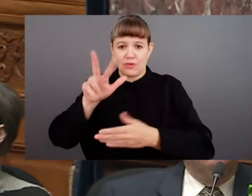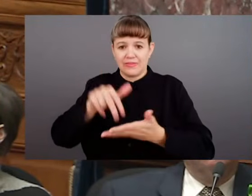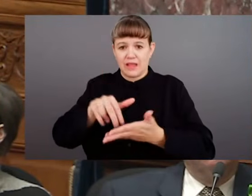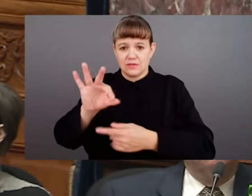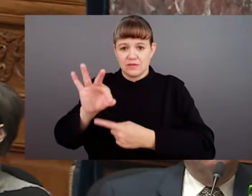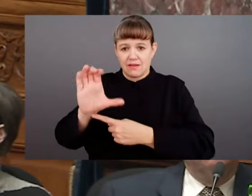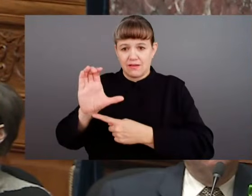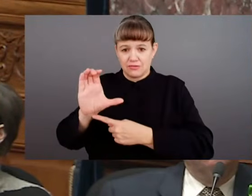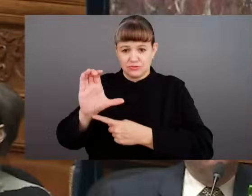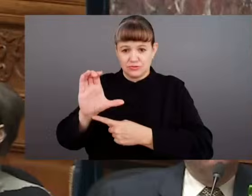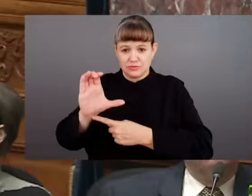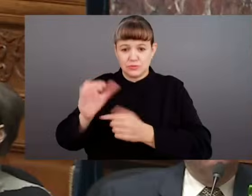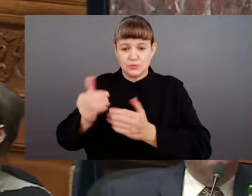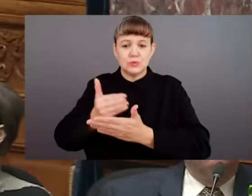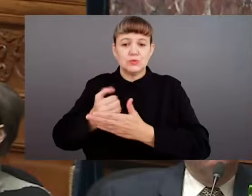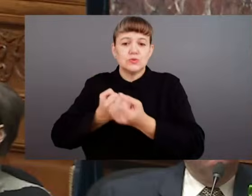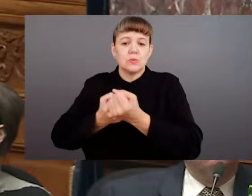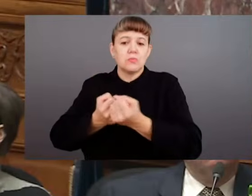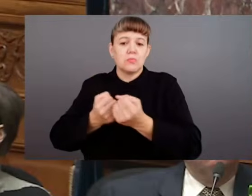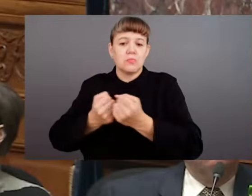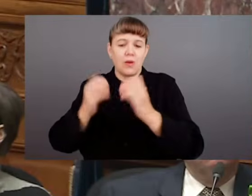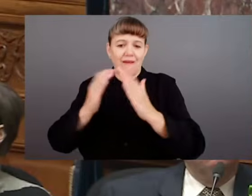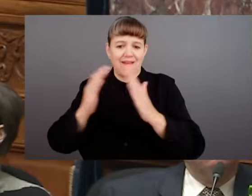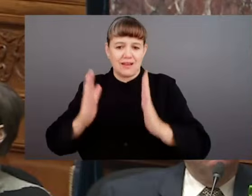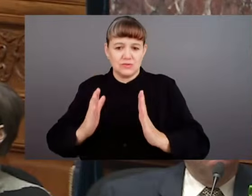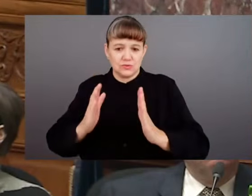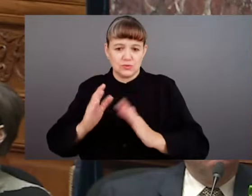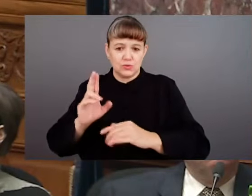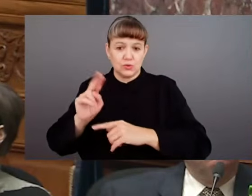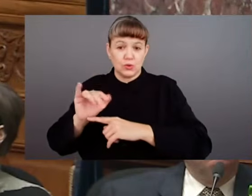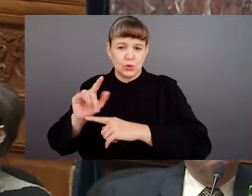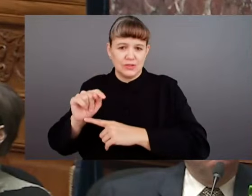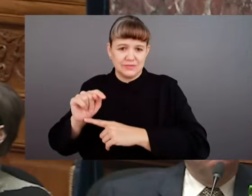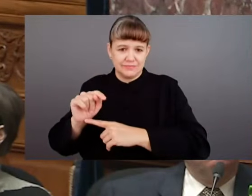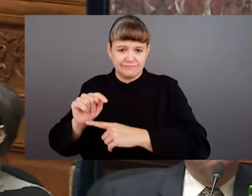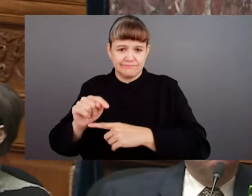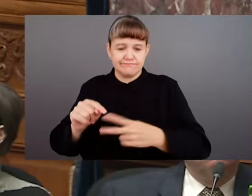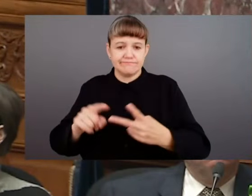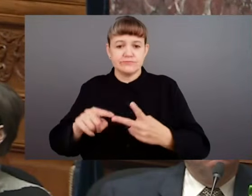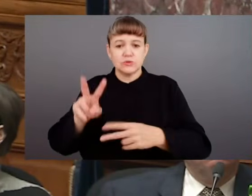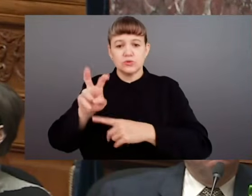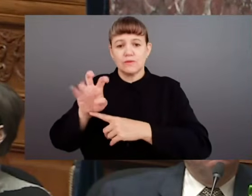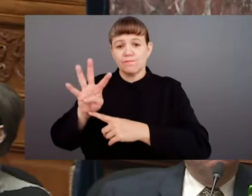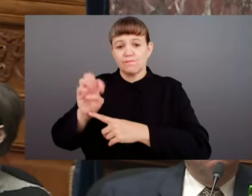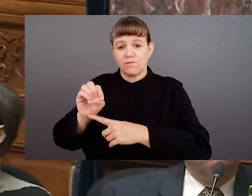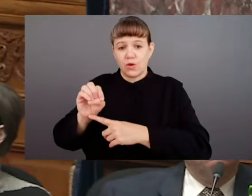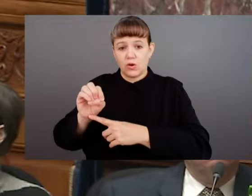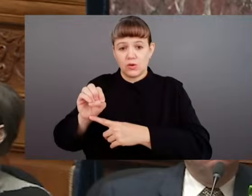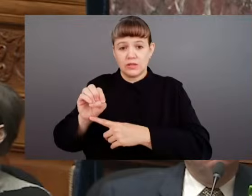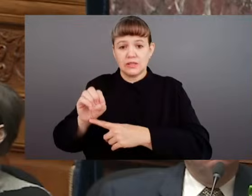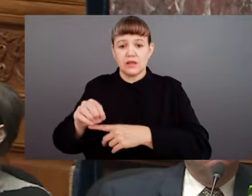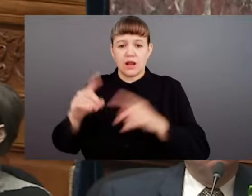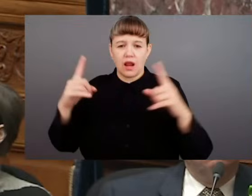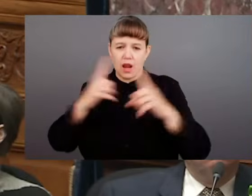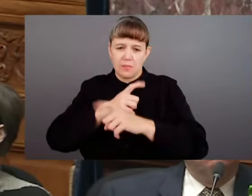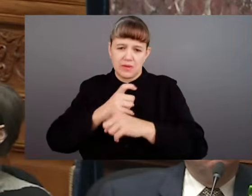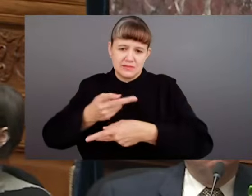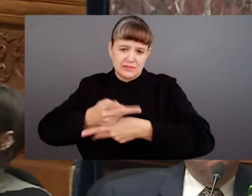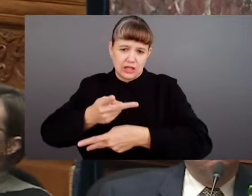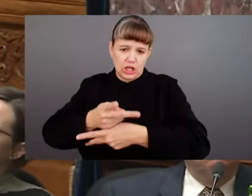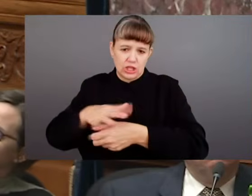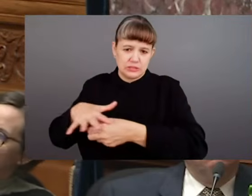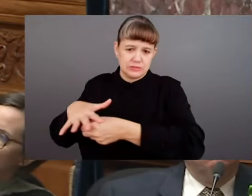care spaces province-wide. That builds on the more than 9,600 supportive homes open